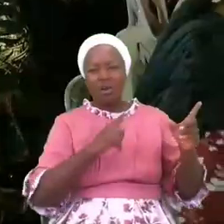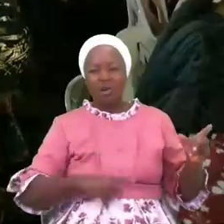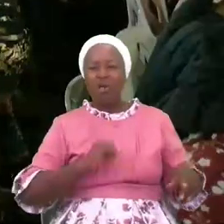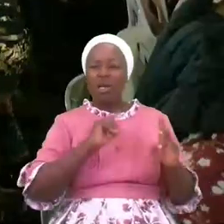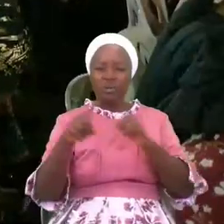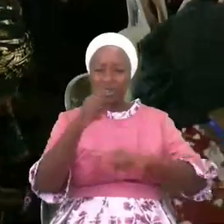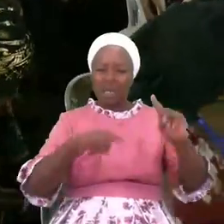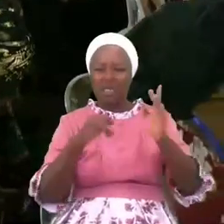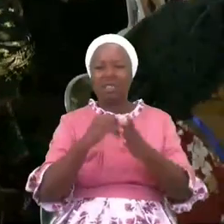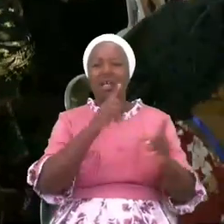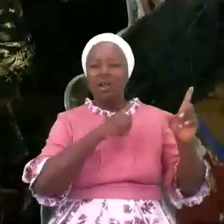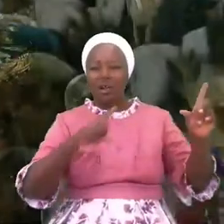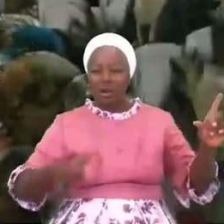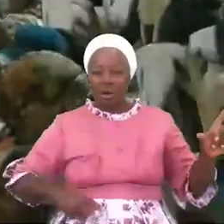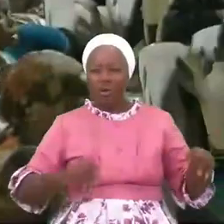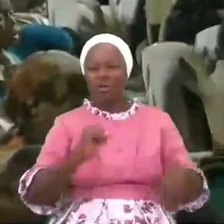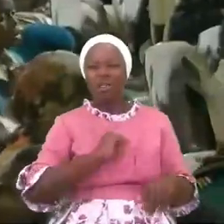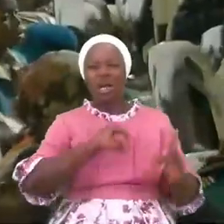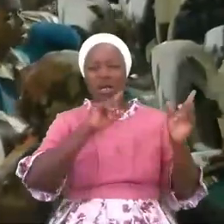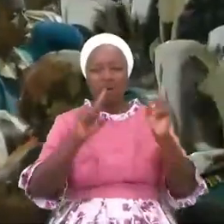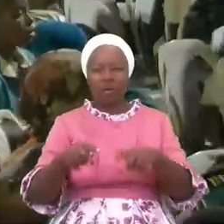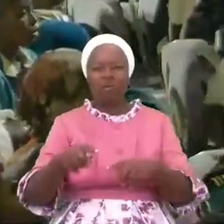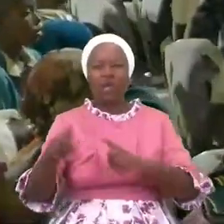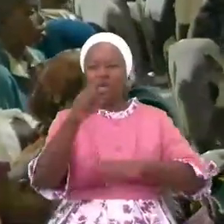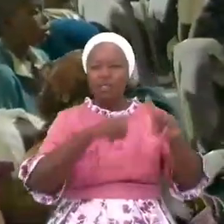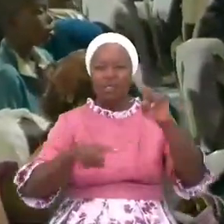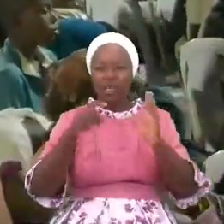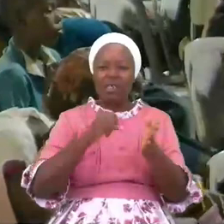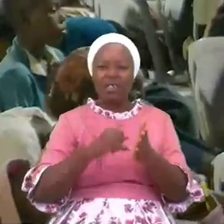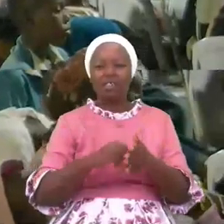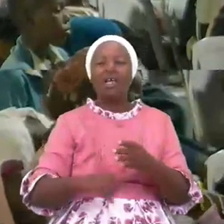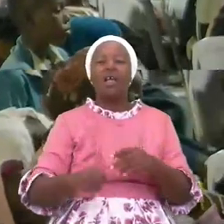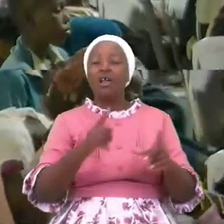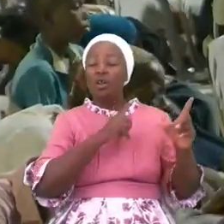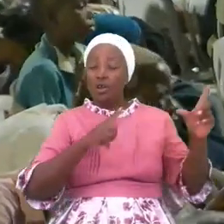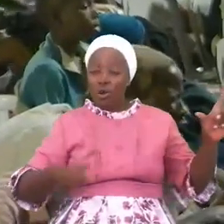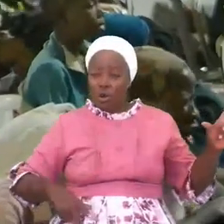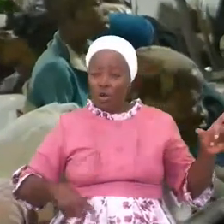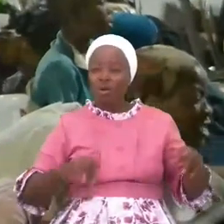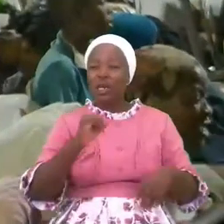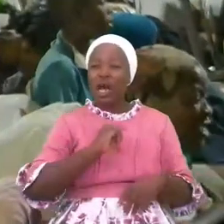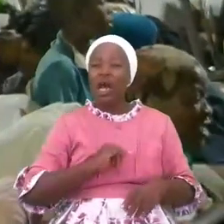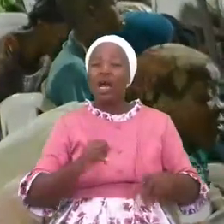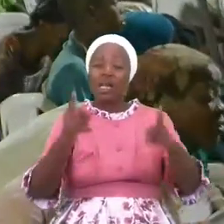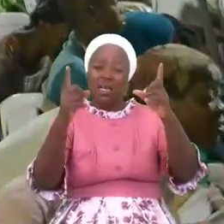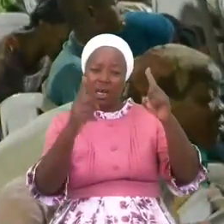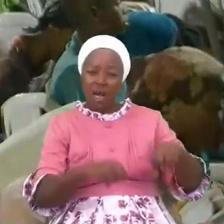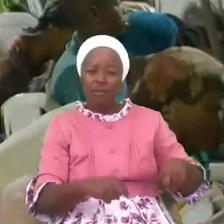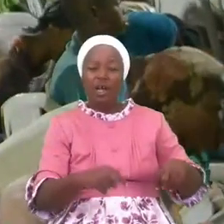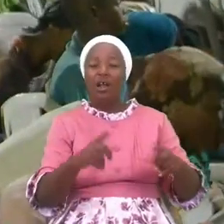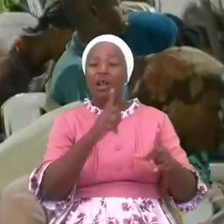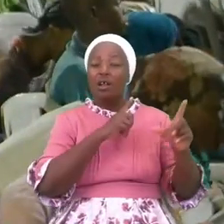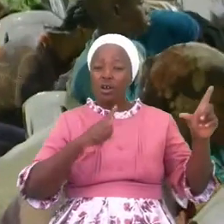Say, Lord, I come. Say that again. Put